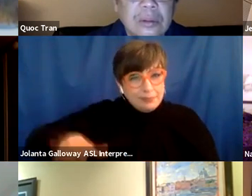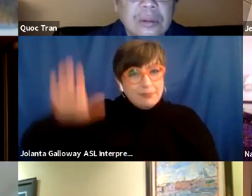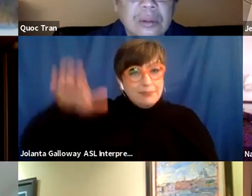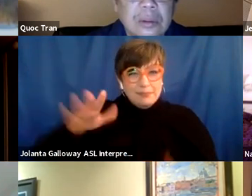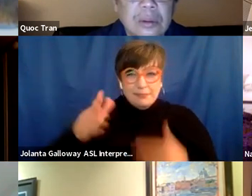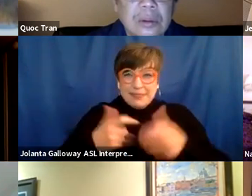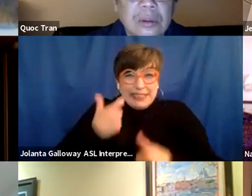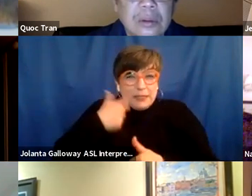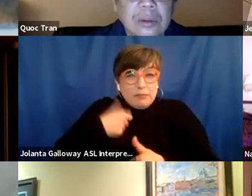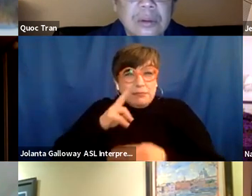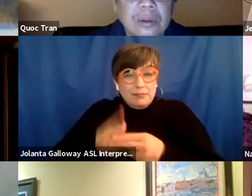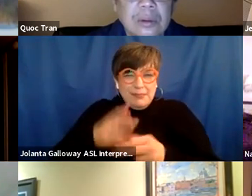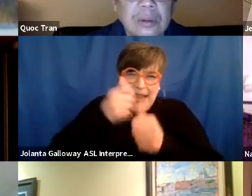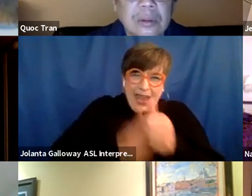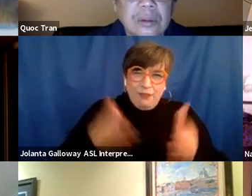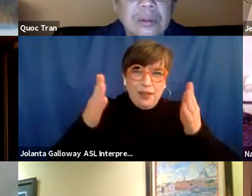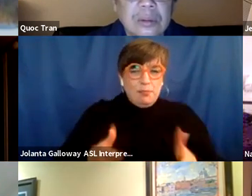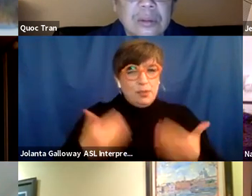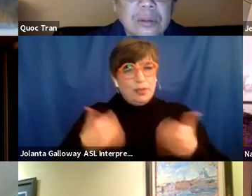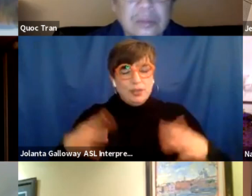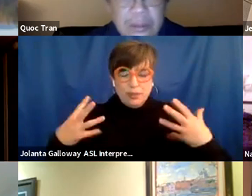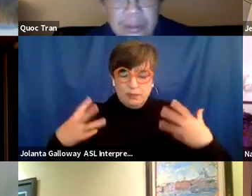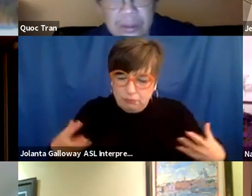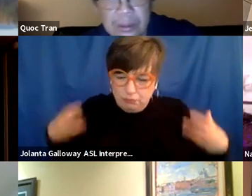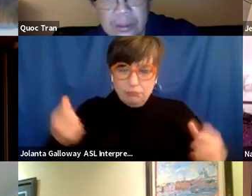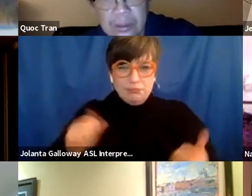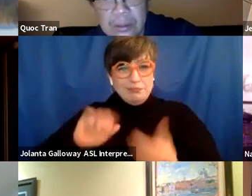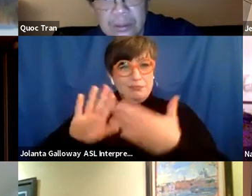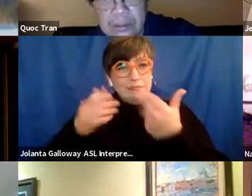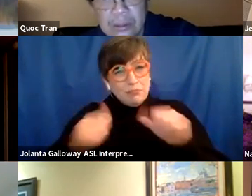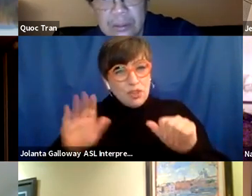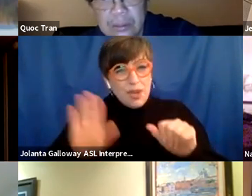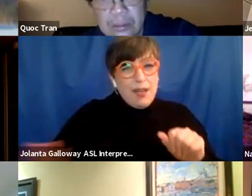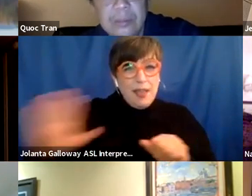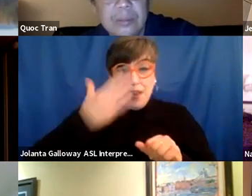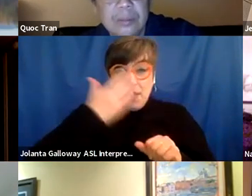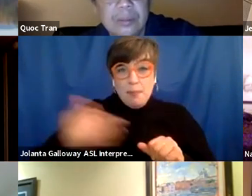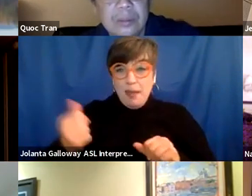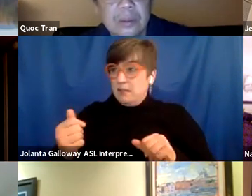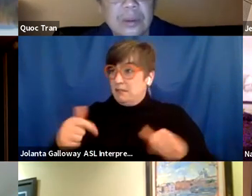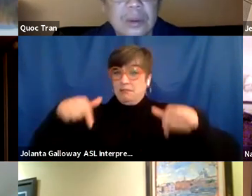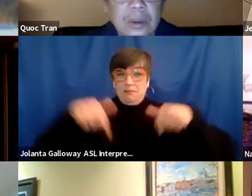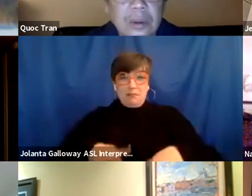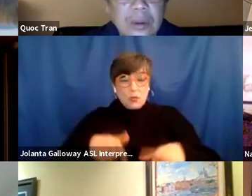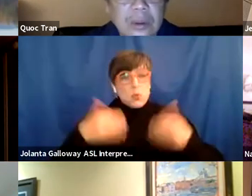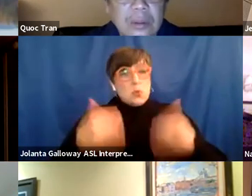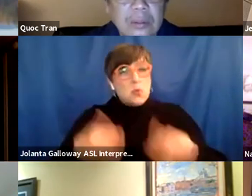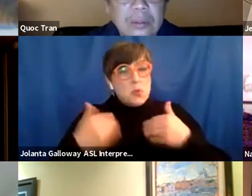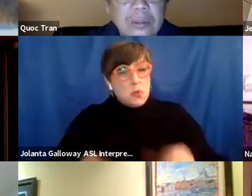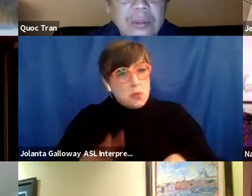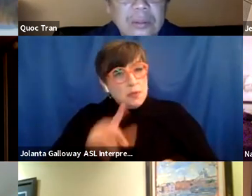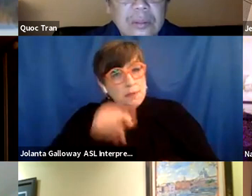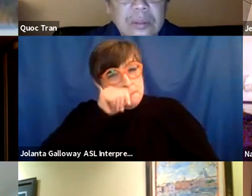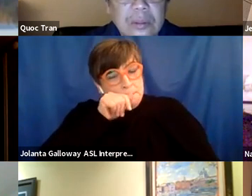has gone above and beyond to give their best and to make the best out of this very challenging and painful year.